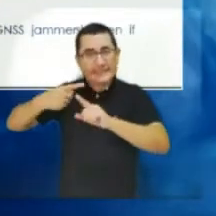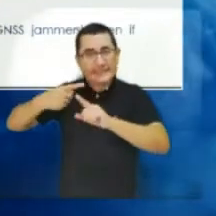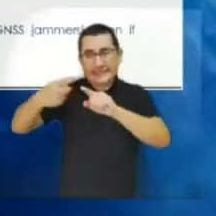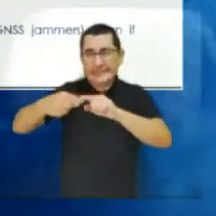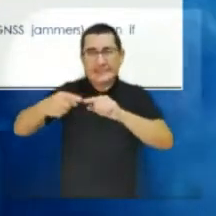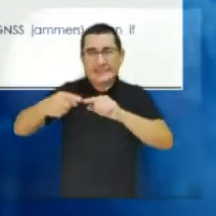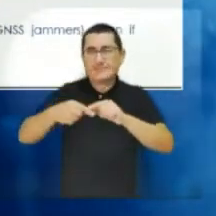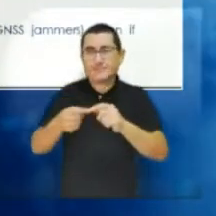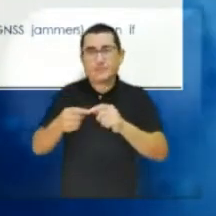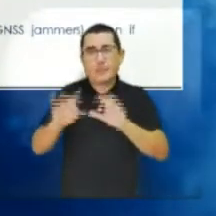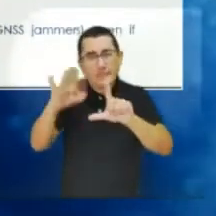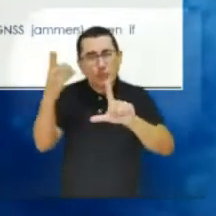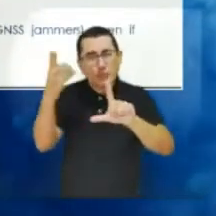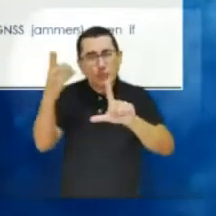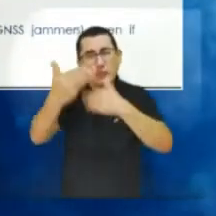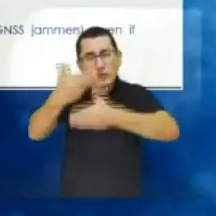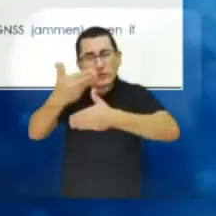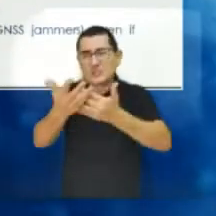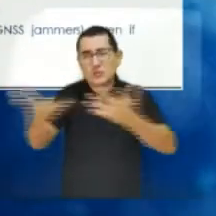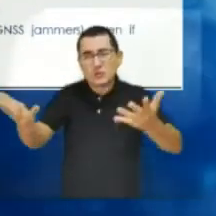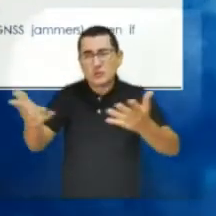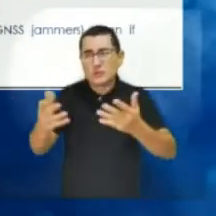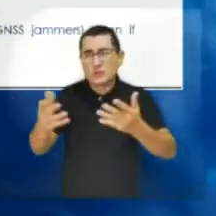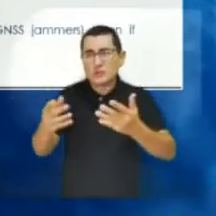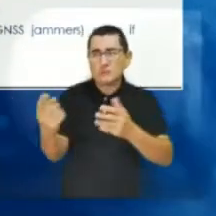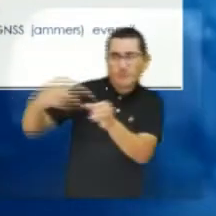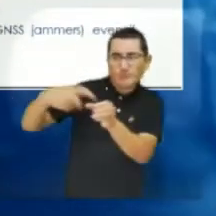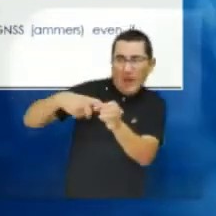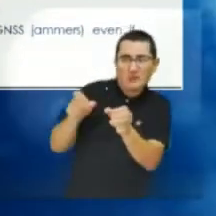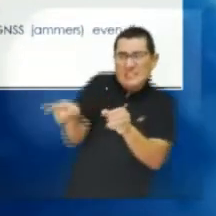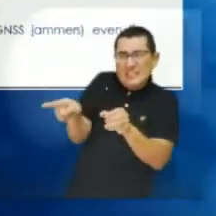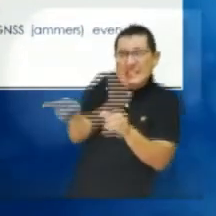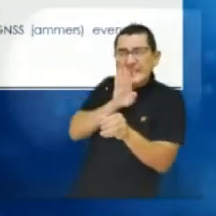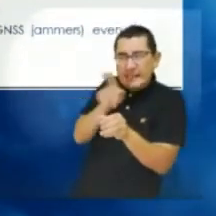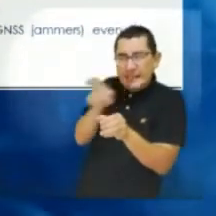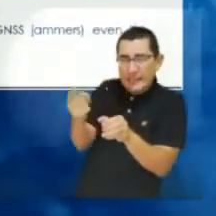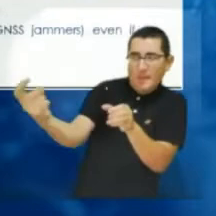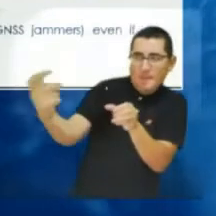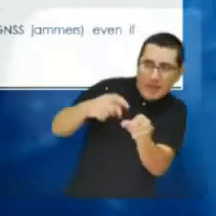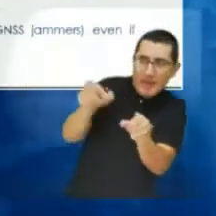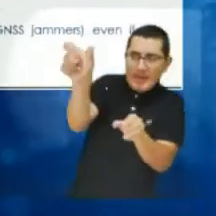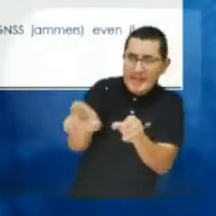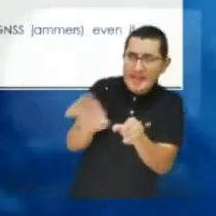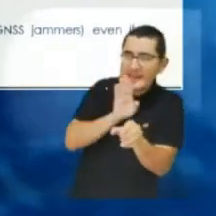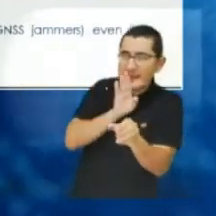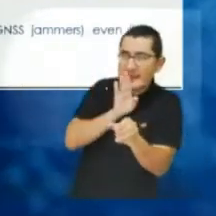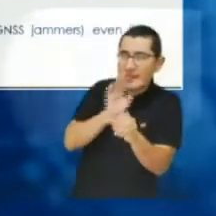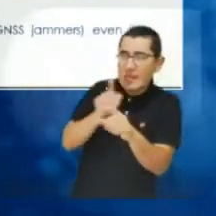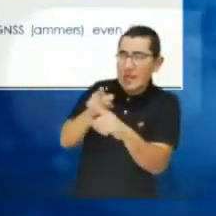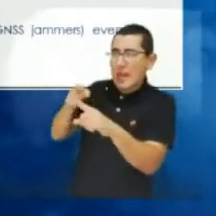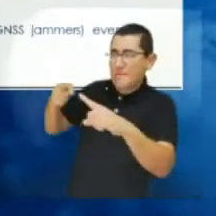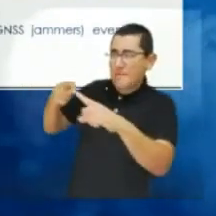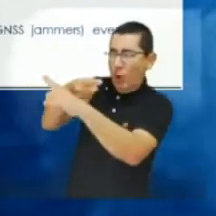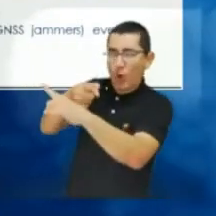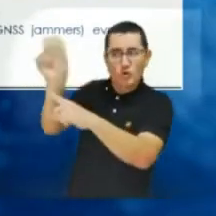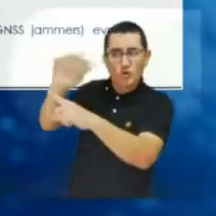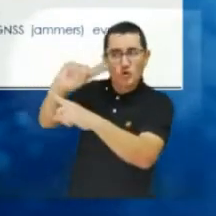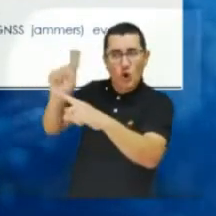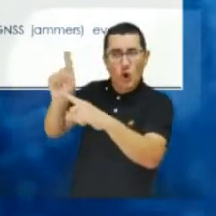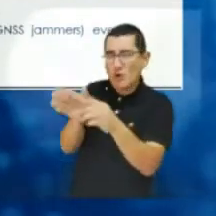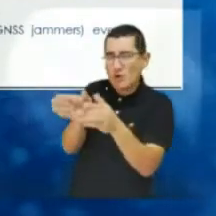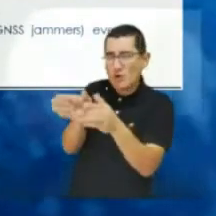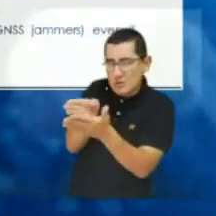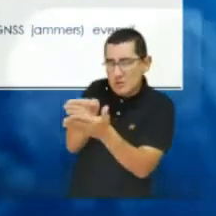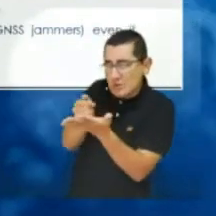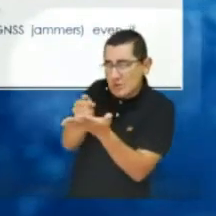about verticals, and also people using frequencies, which I said free frequencies without individual